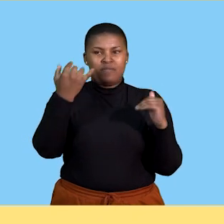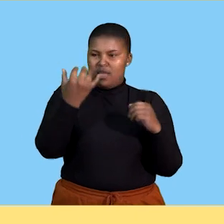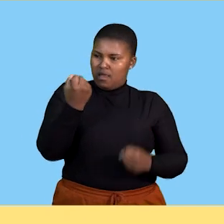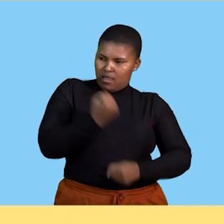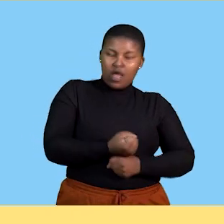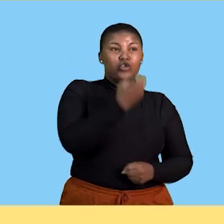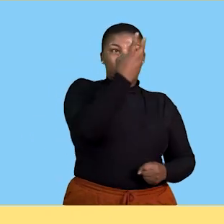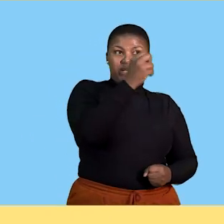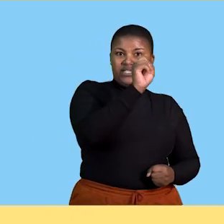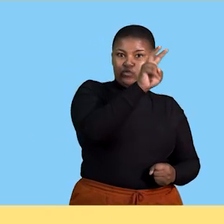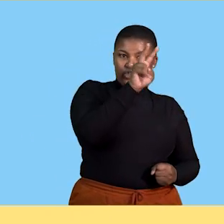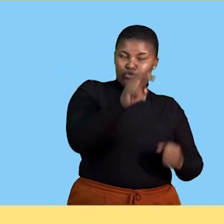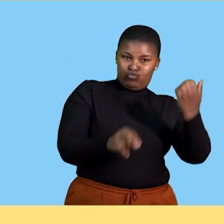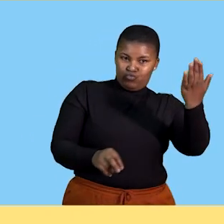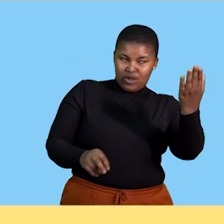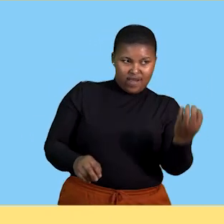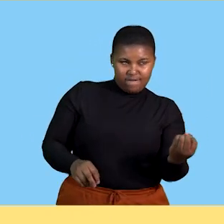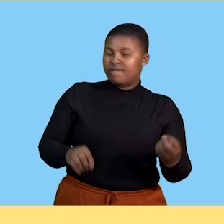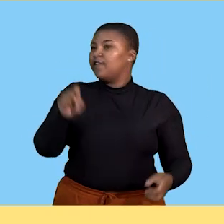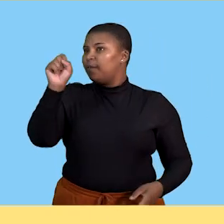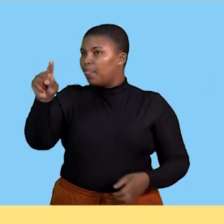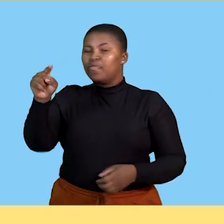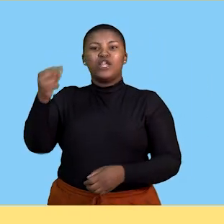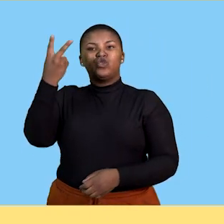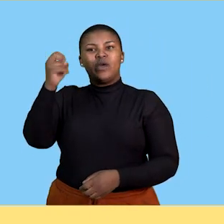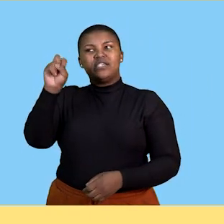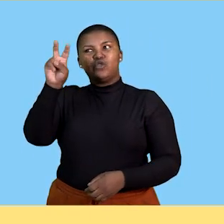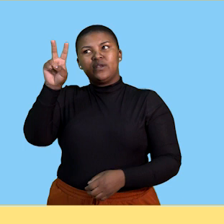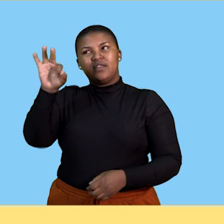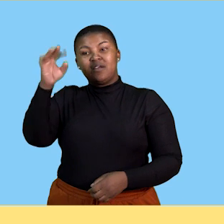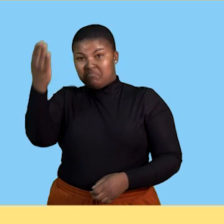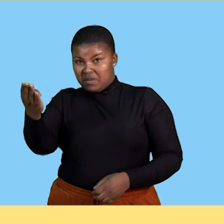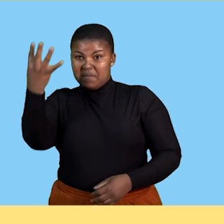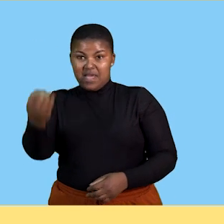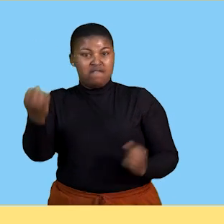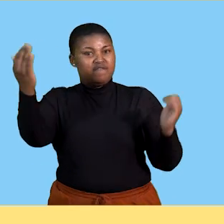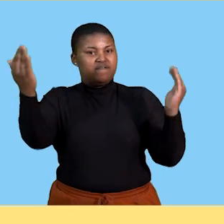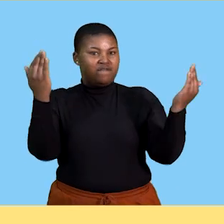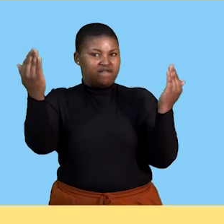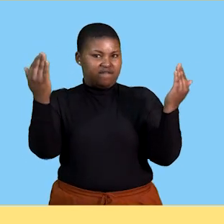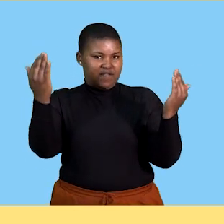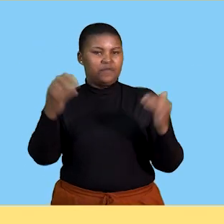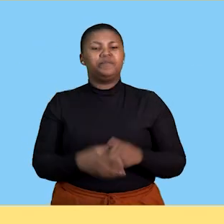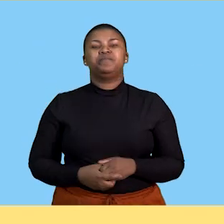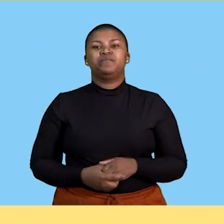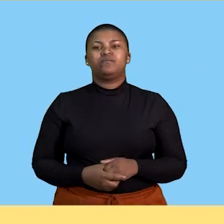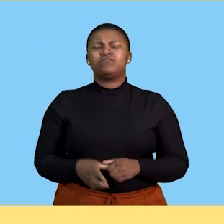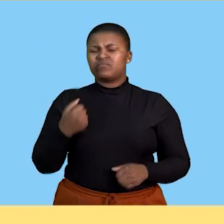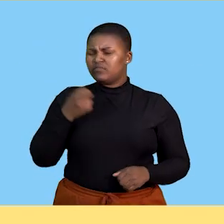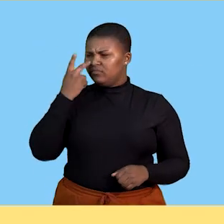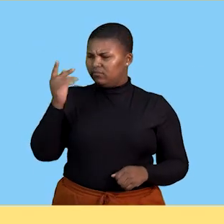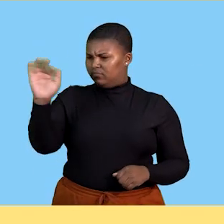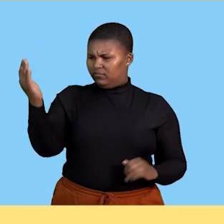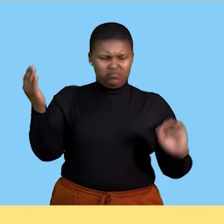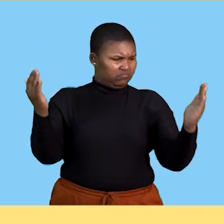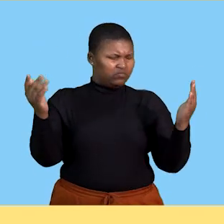my 2022 and I have my 2023. When I compare, I